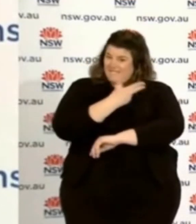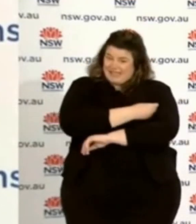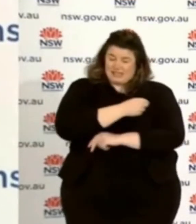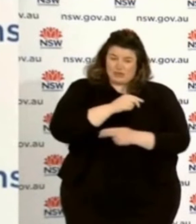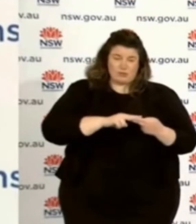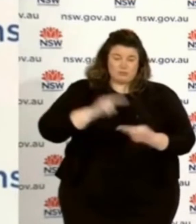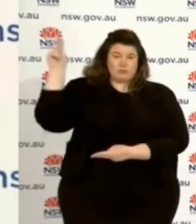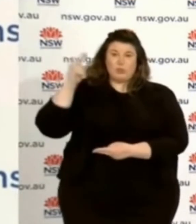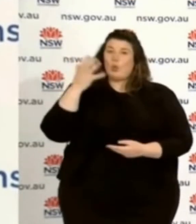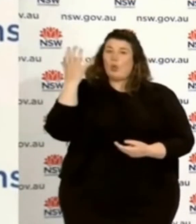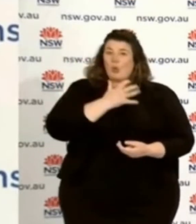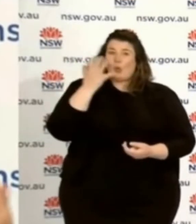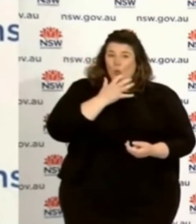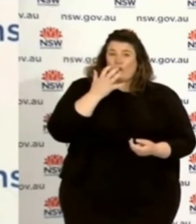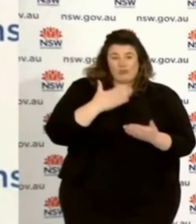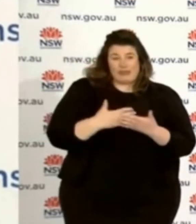coverage rates